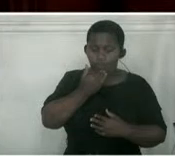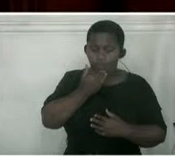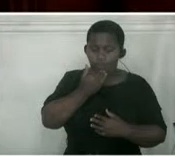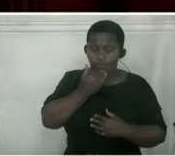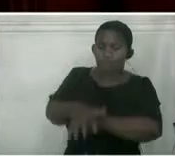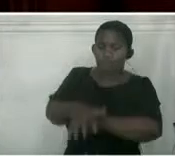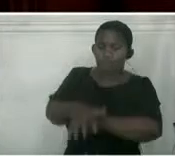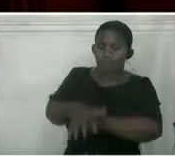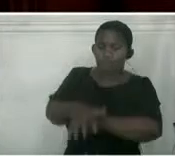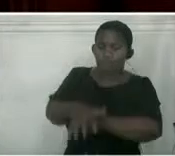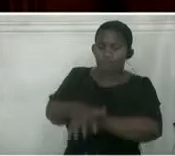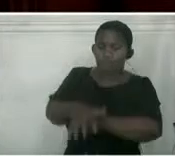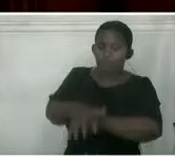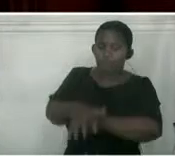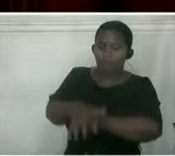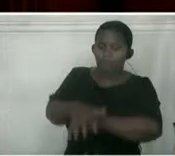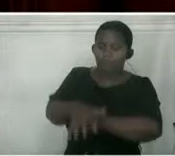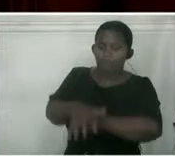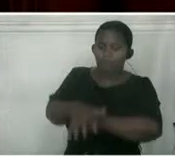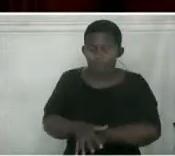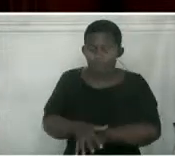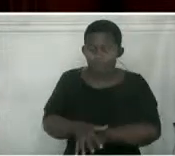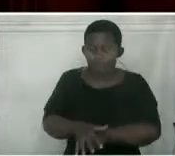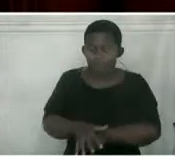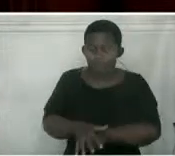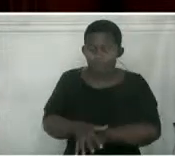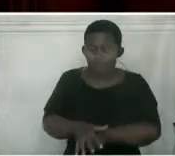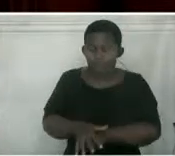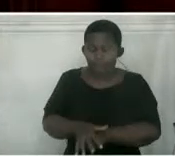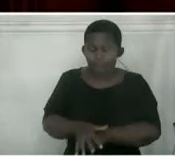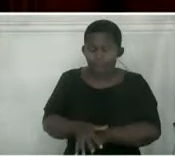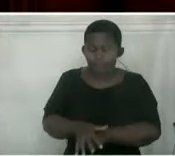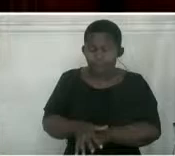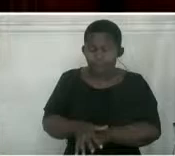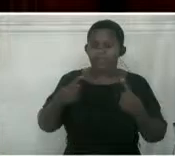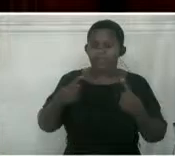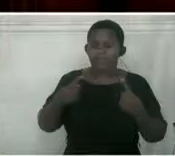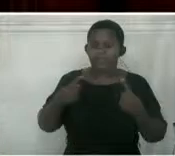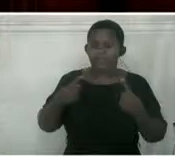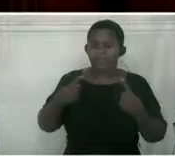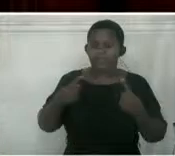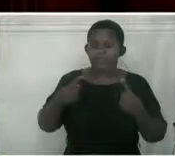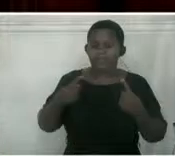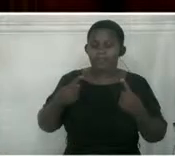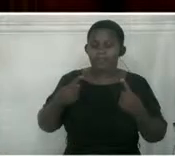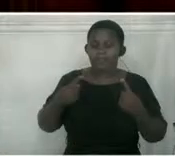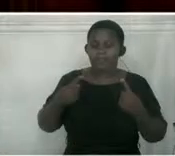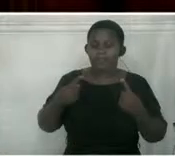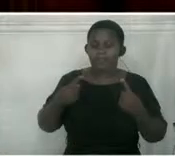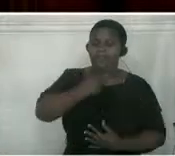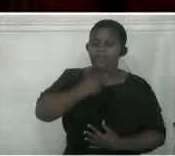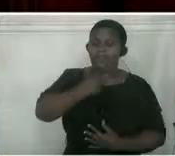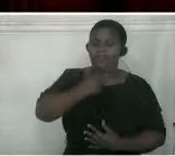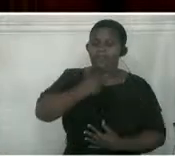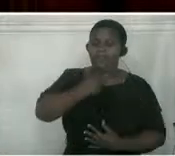system. Fellow compatriots, we stand at a stark moment in